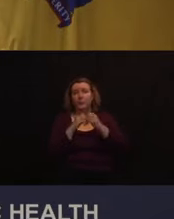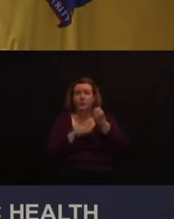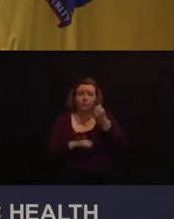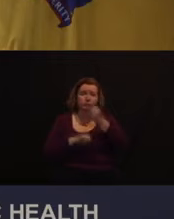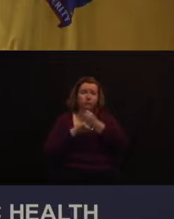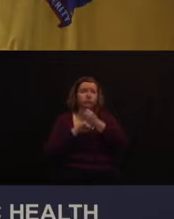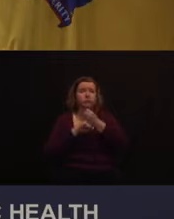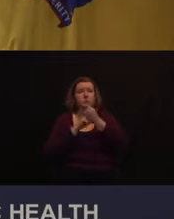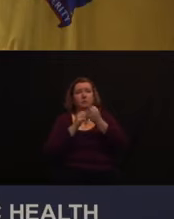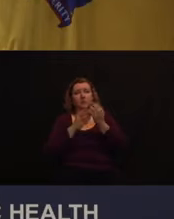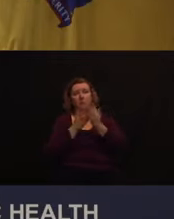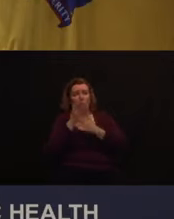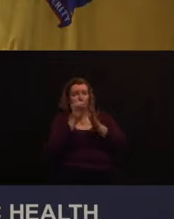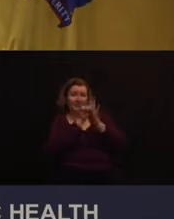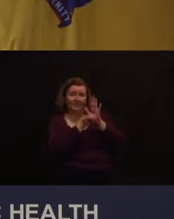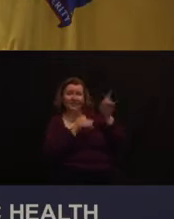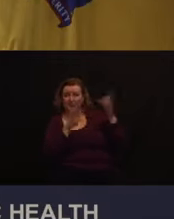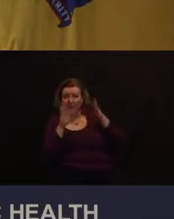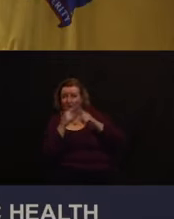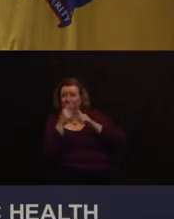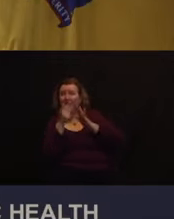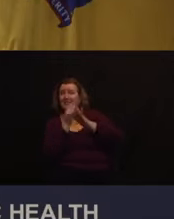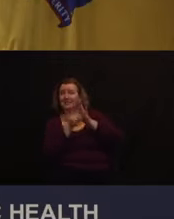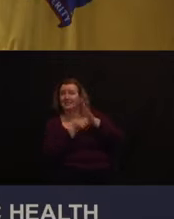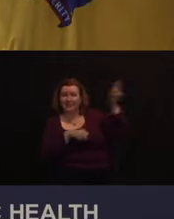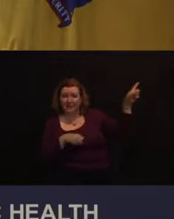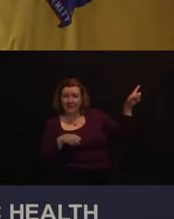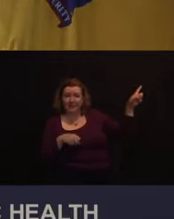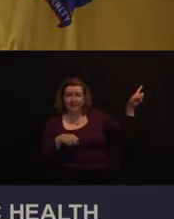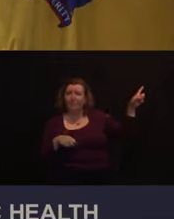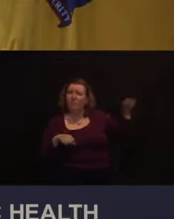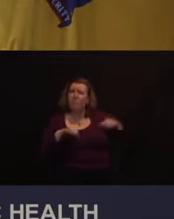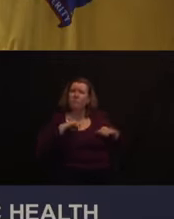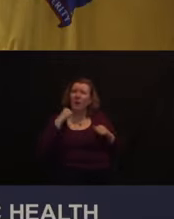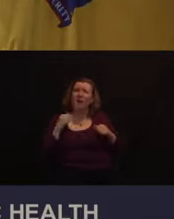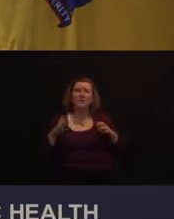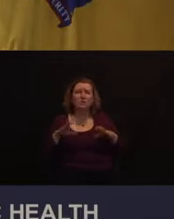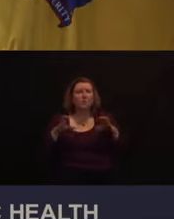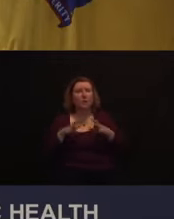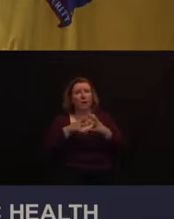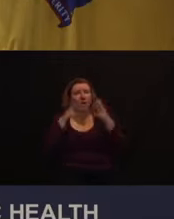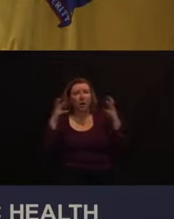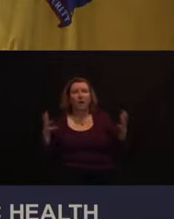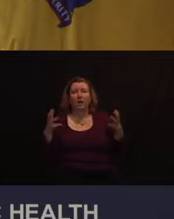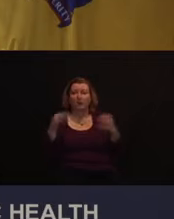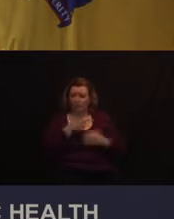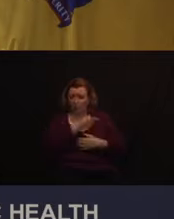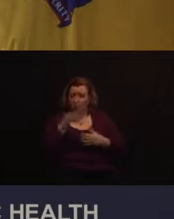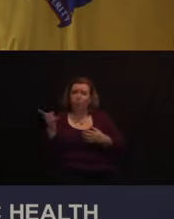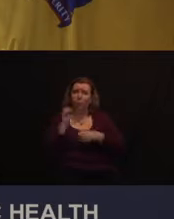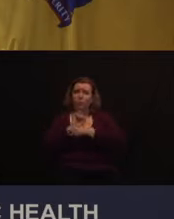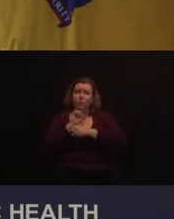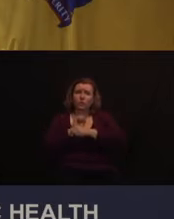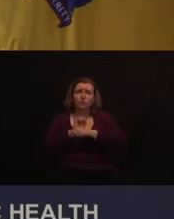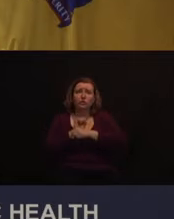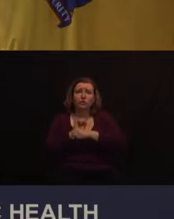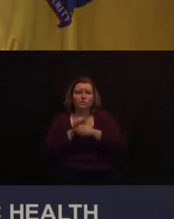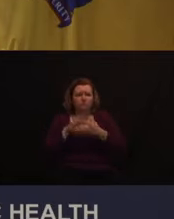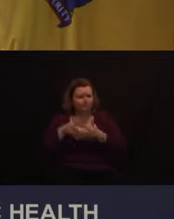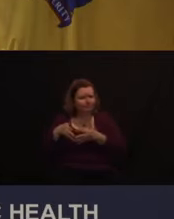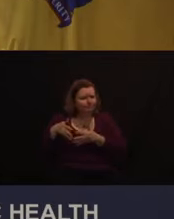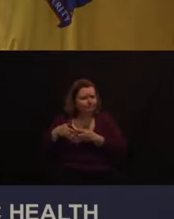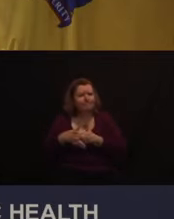American state. And I will say with some amount of pride, we're doing a lot of the stuff that's embedded in that $3 trillion